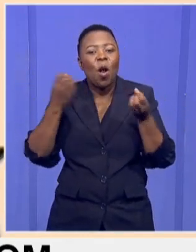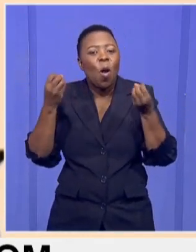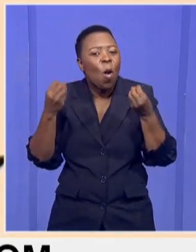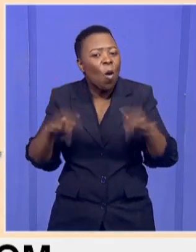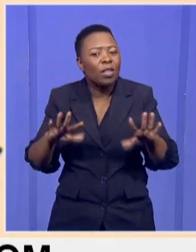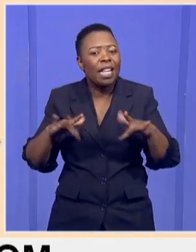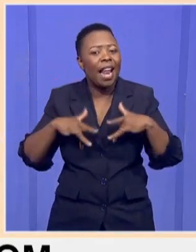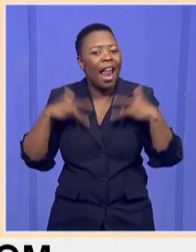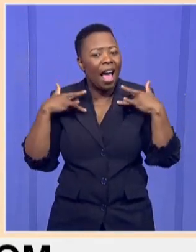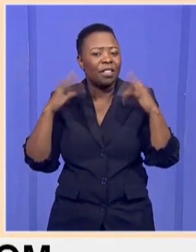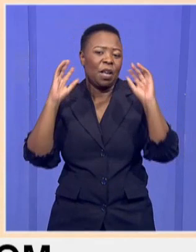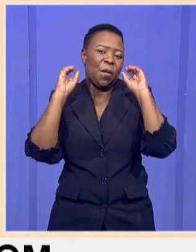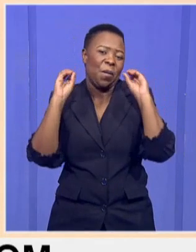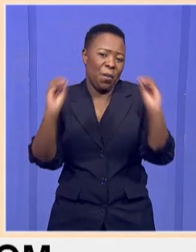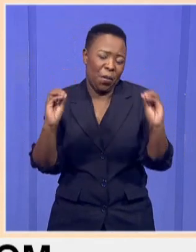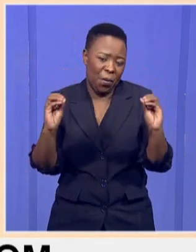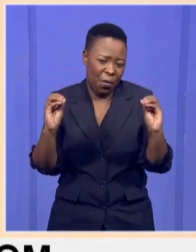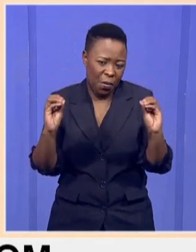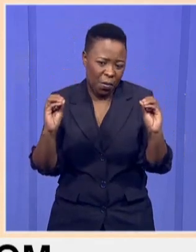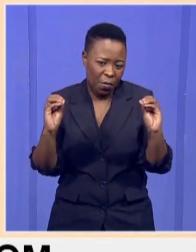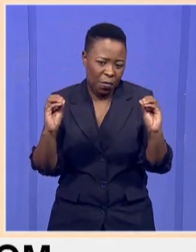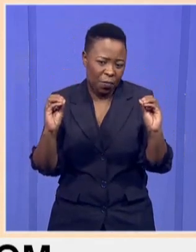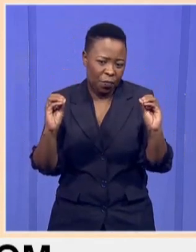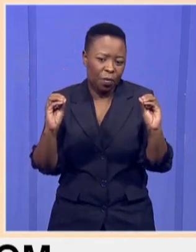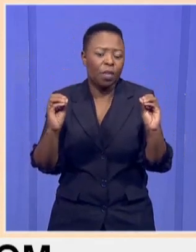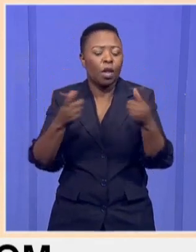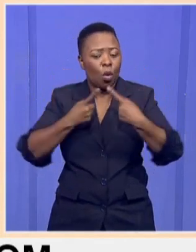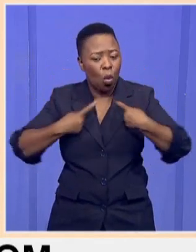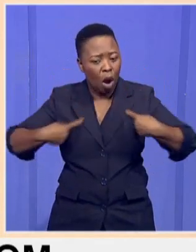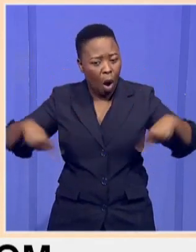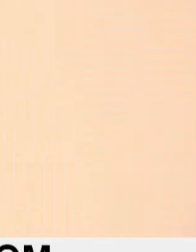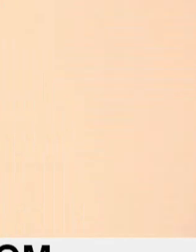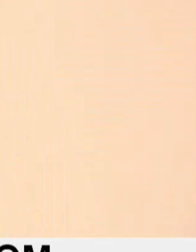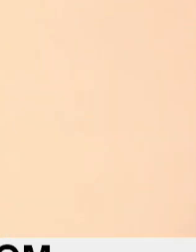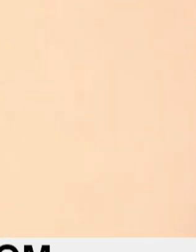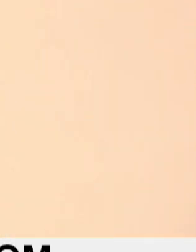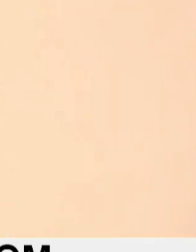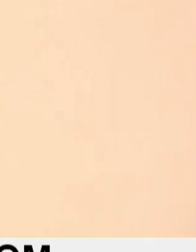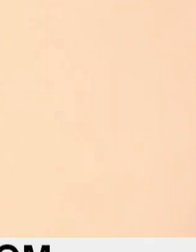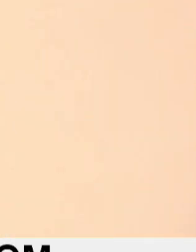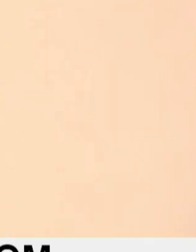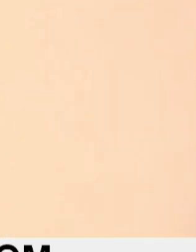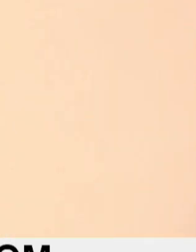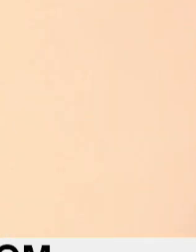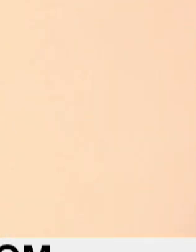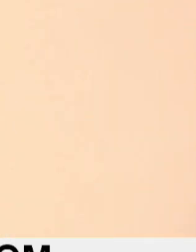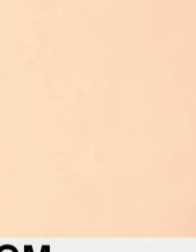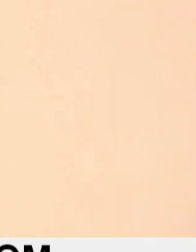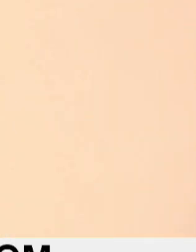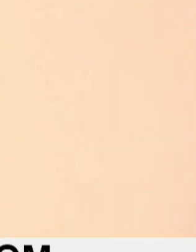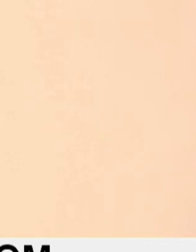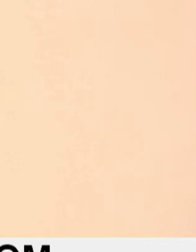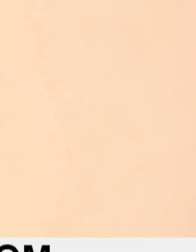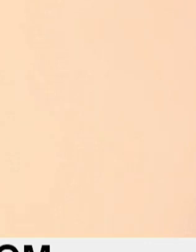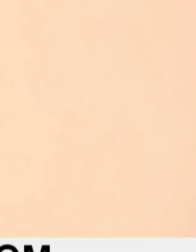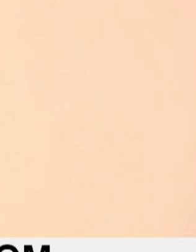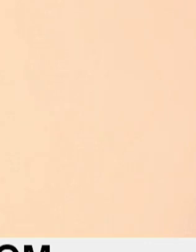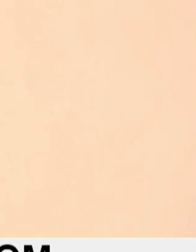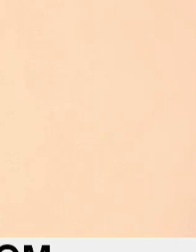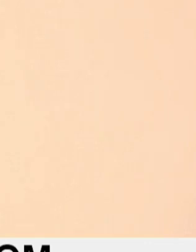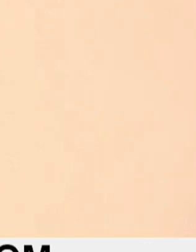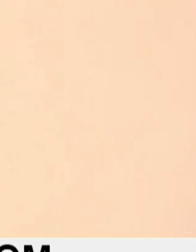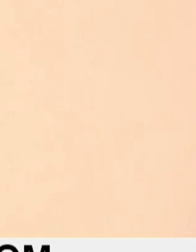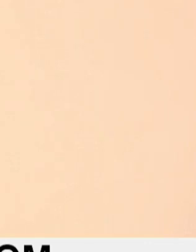lives, that we were all listening to the call, that we all cooperated, and